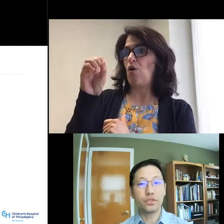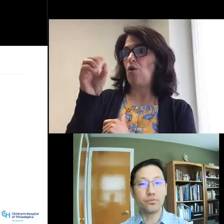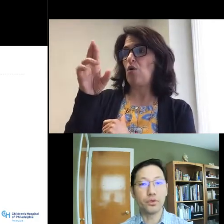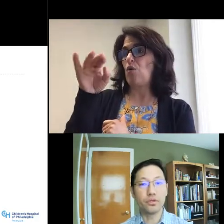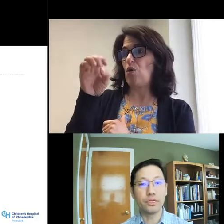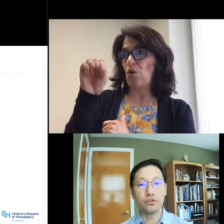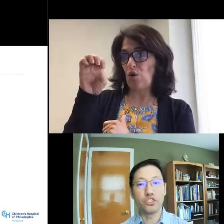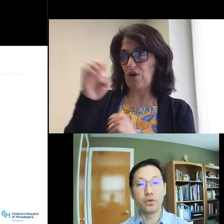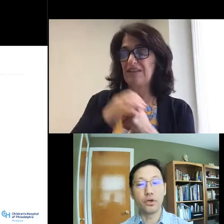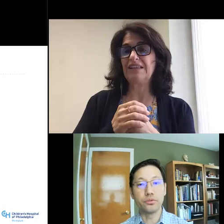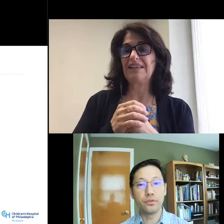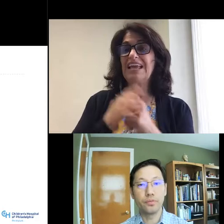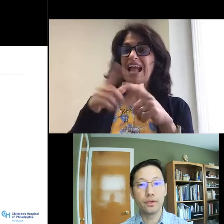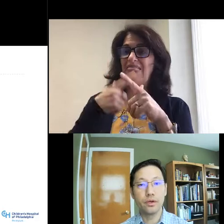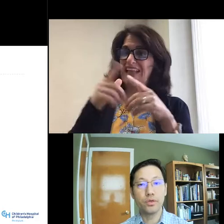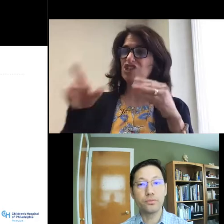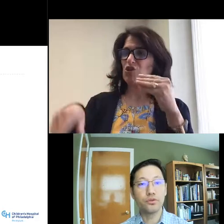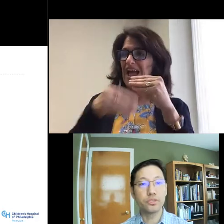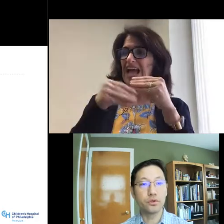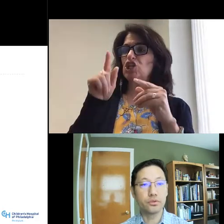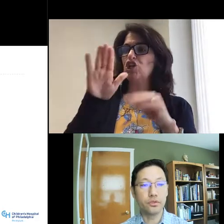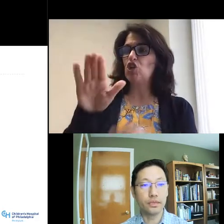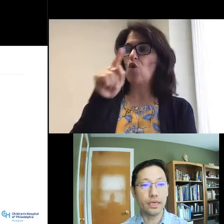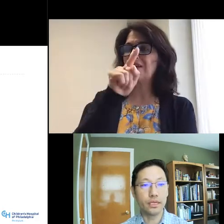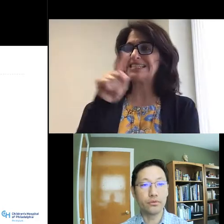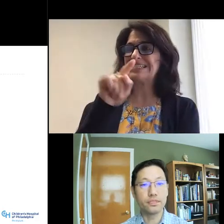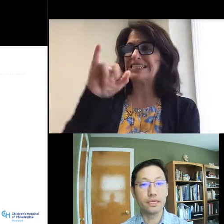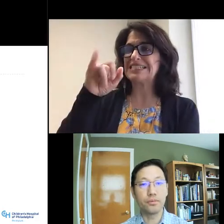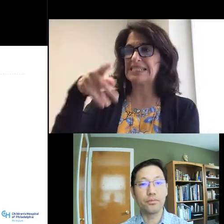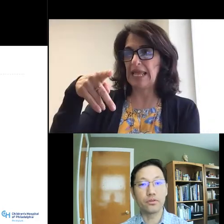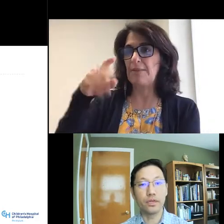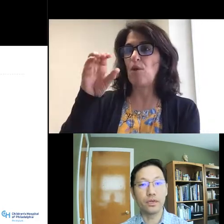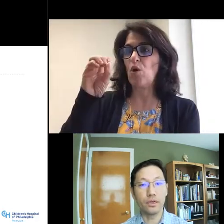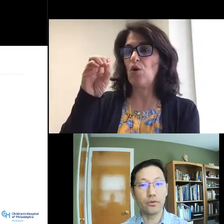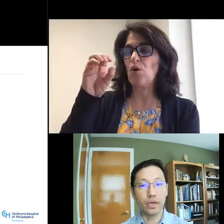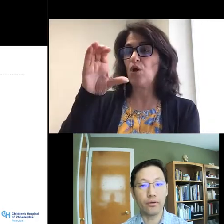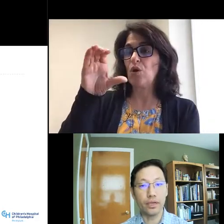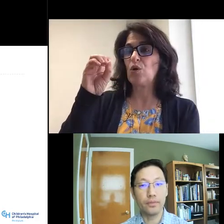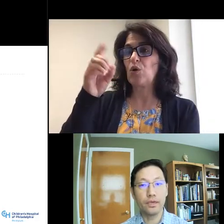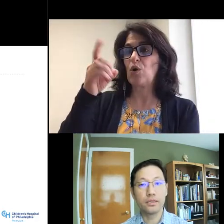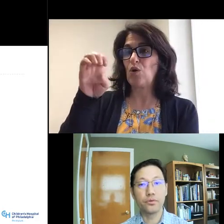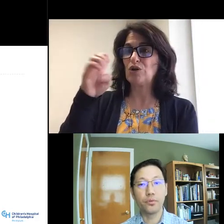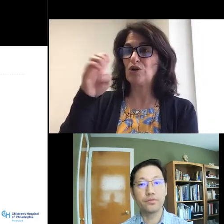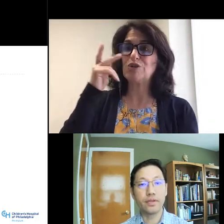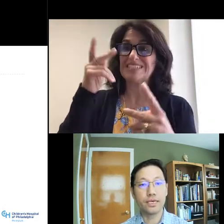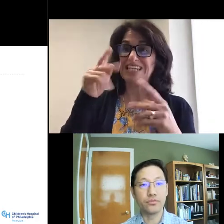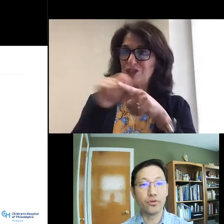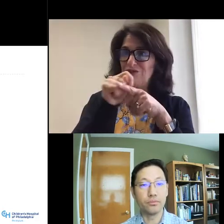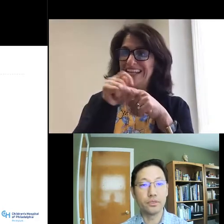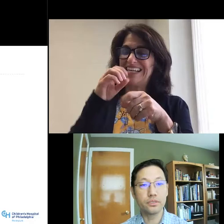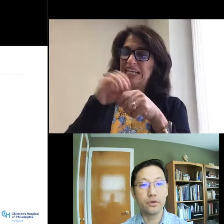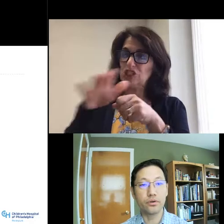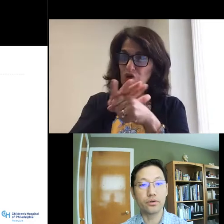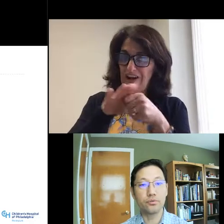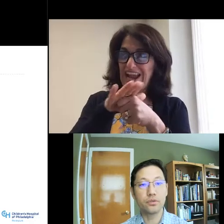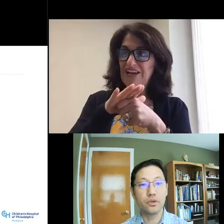have to put your zip code. Once you put a zip code, then you'll see upcoming training in your area. The website has phone